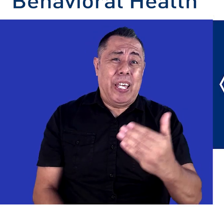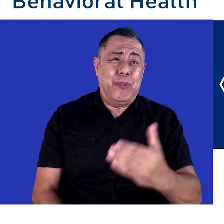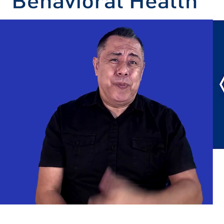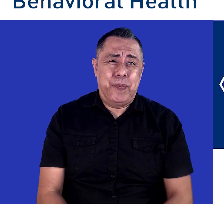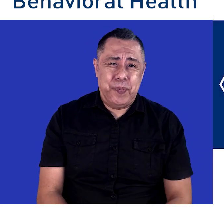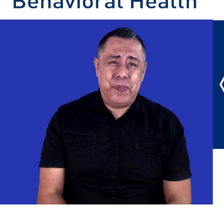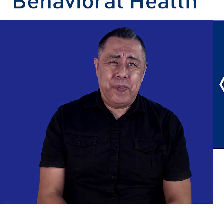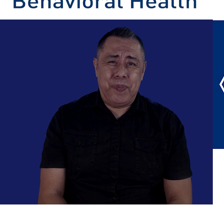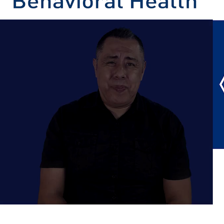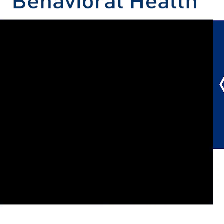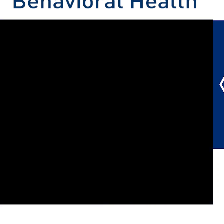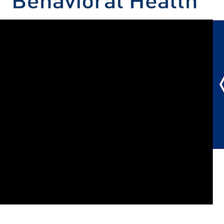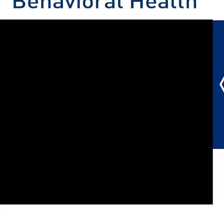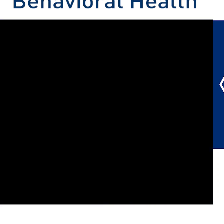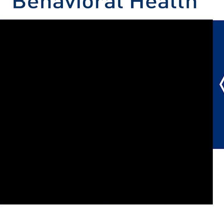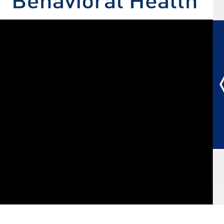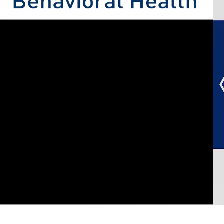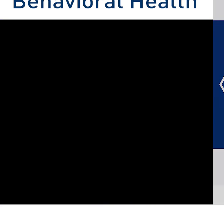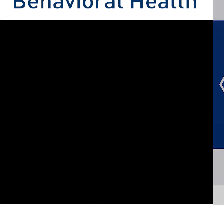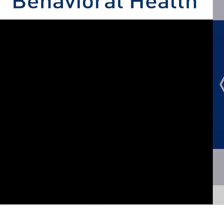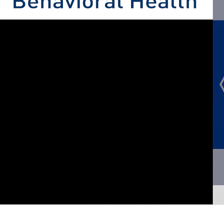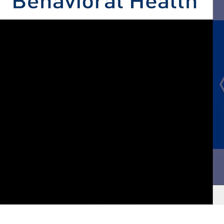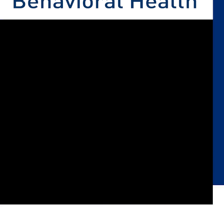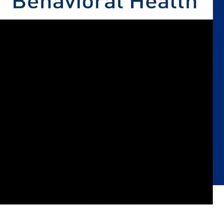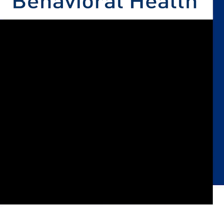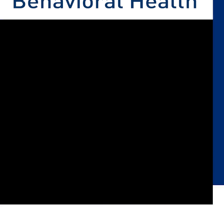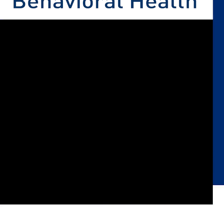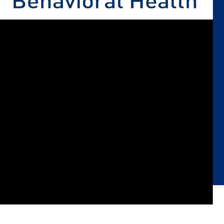pei@ruhealth.org. Thank you.